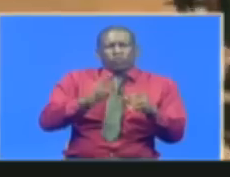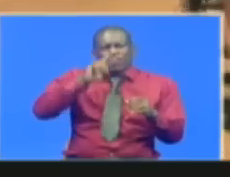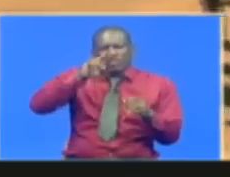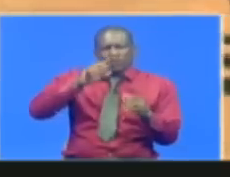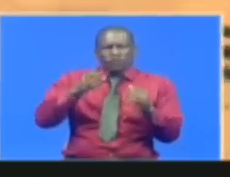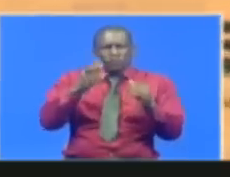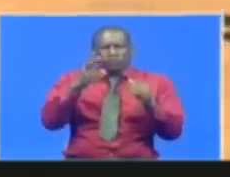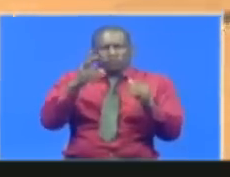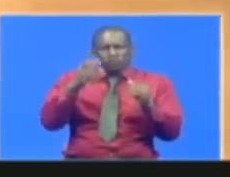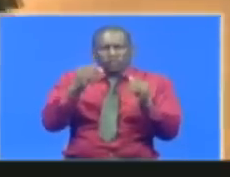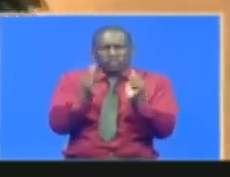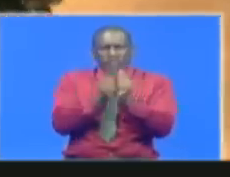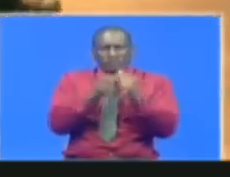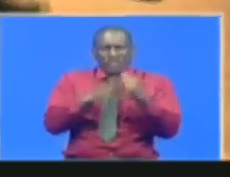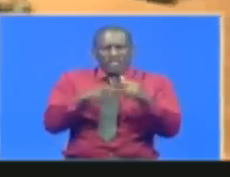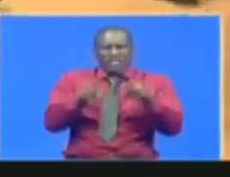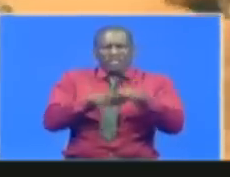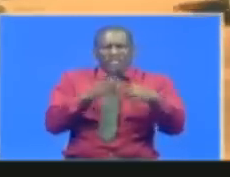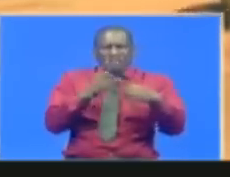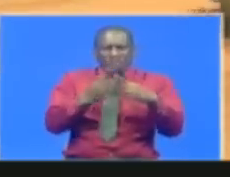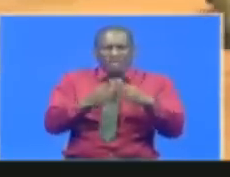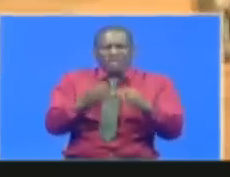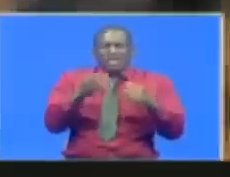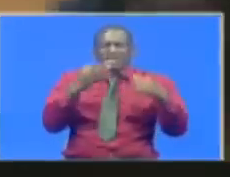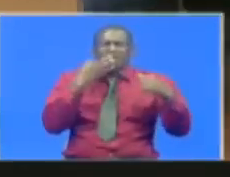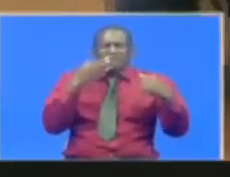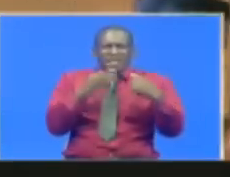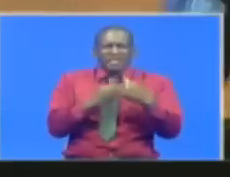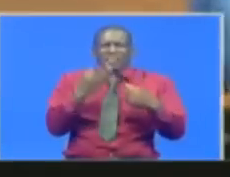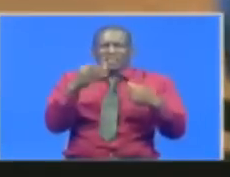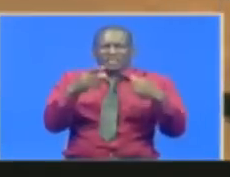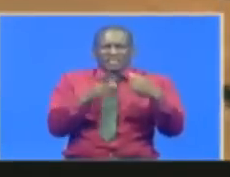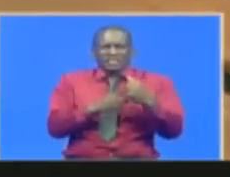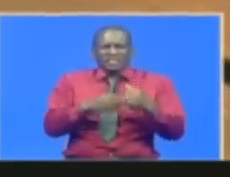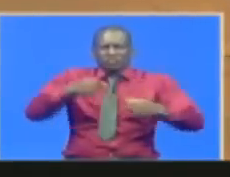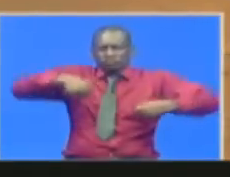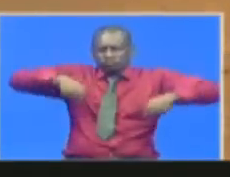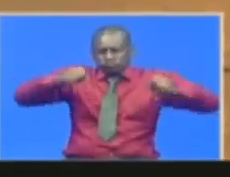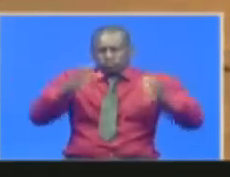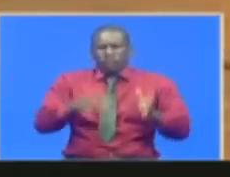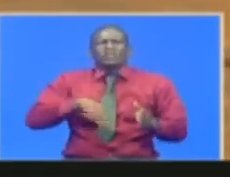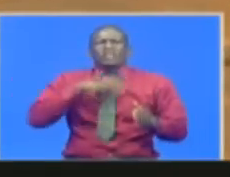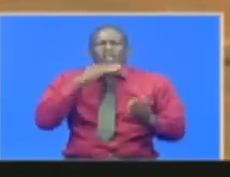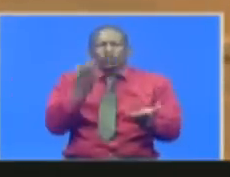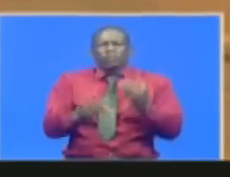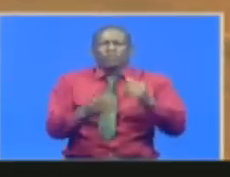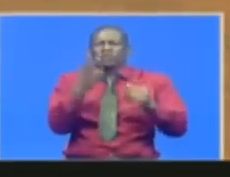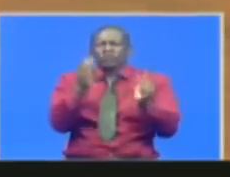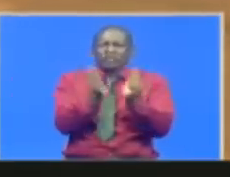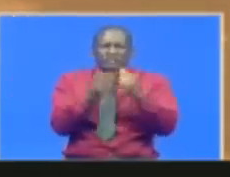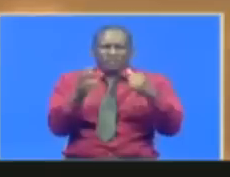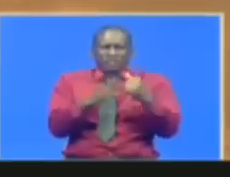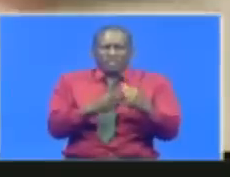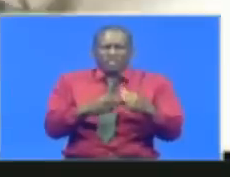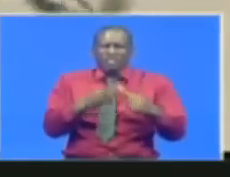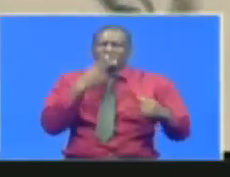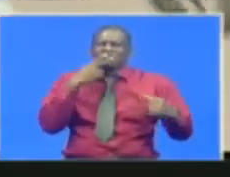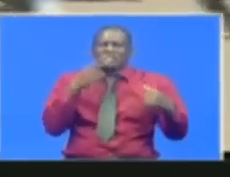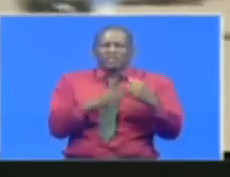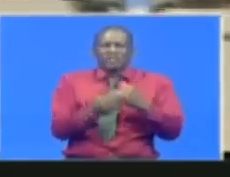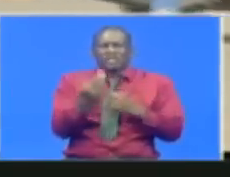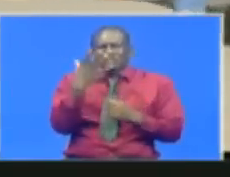1,060. In the same year, 836 motorcyclists died compared to 2017's 715 deaths.